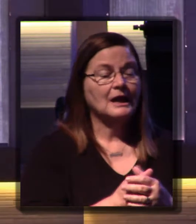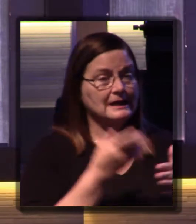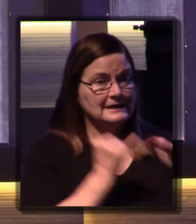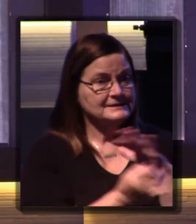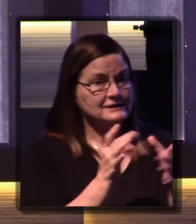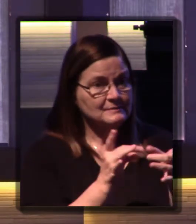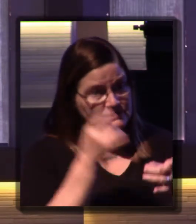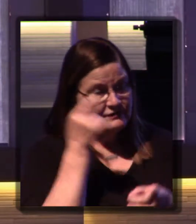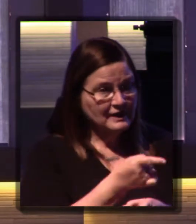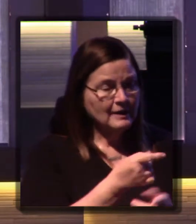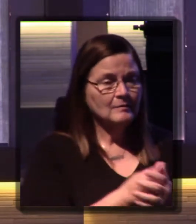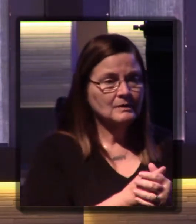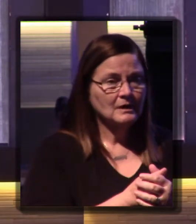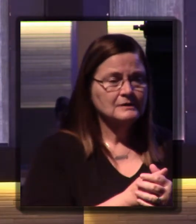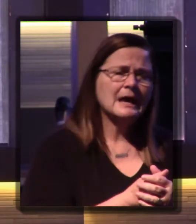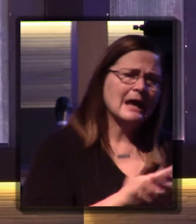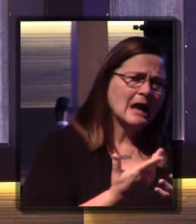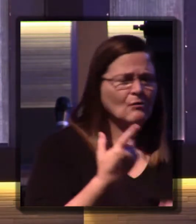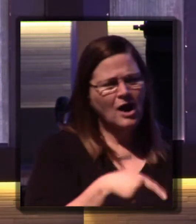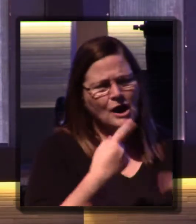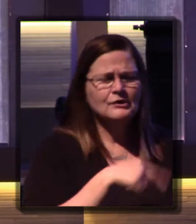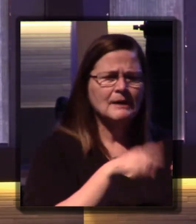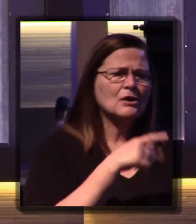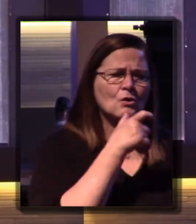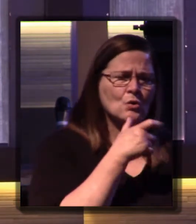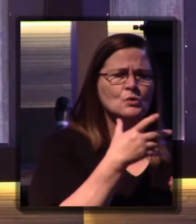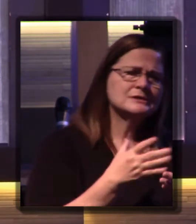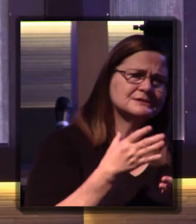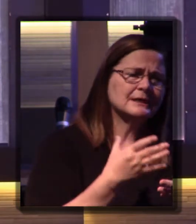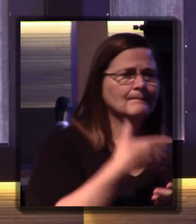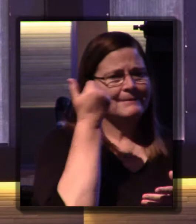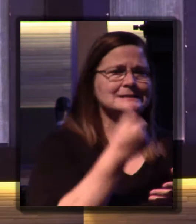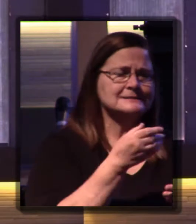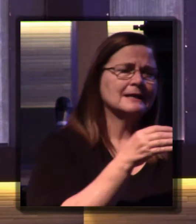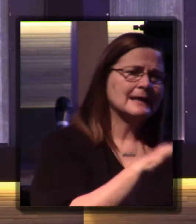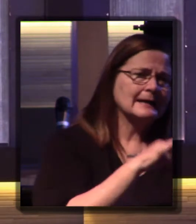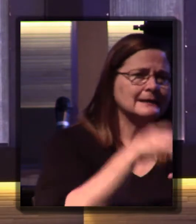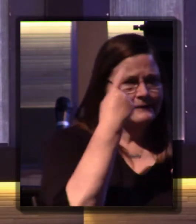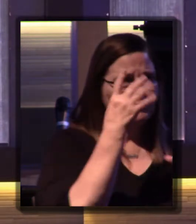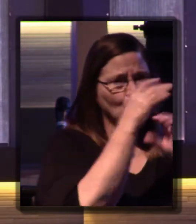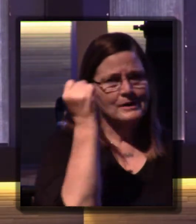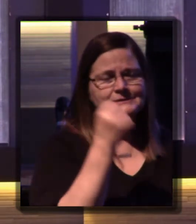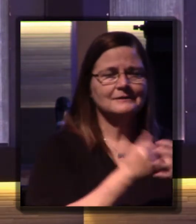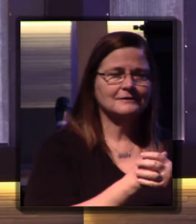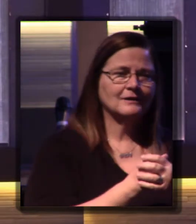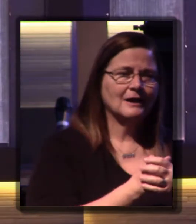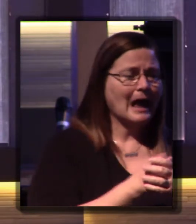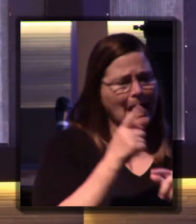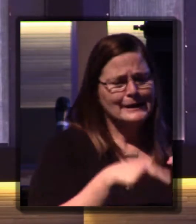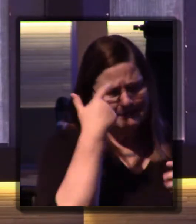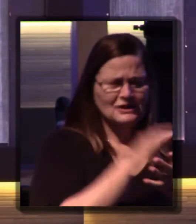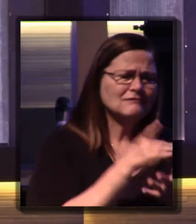to them has got to be, yeah, we're arguing about who the best candidate is. I can't believe you voted for him. I can't believe you voted for